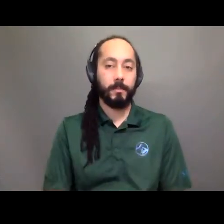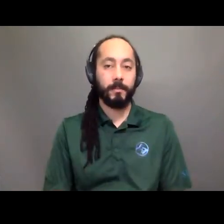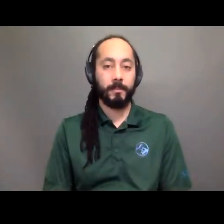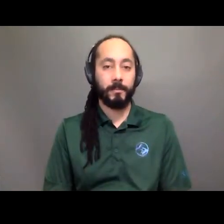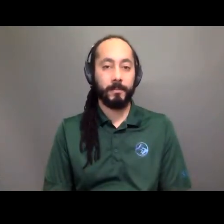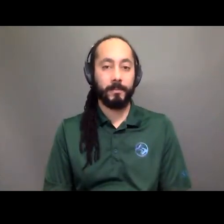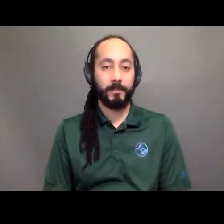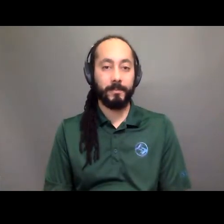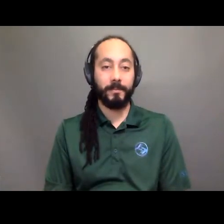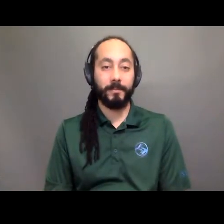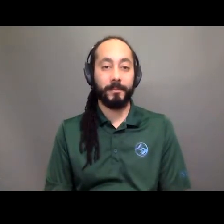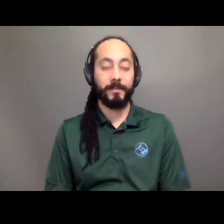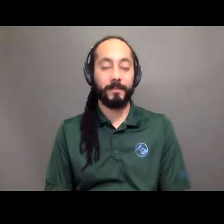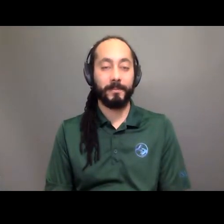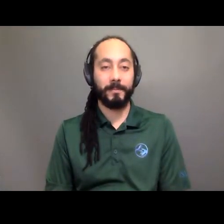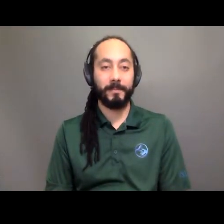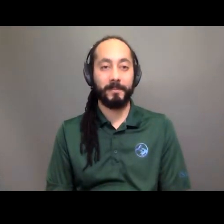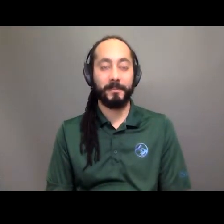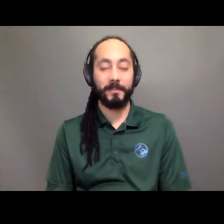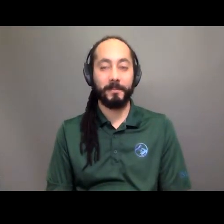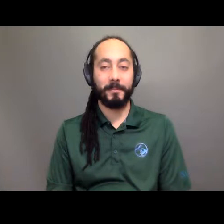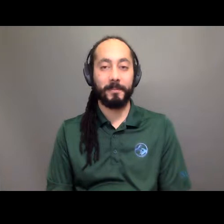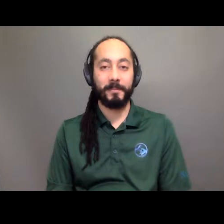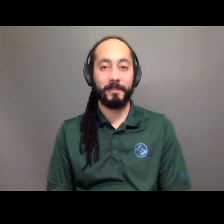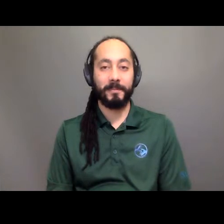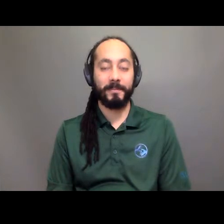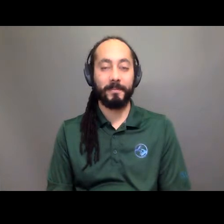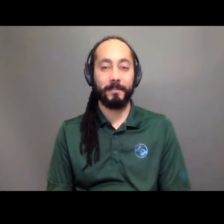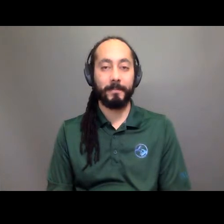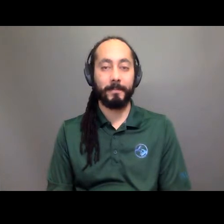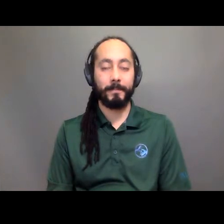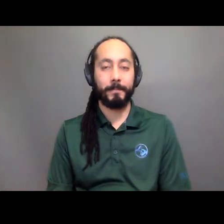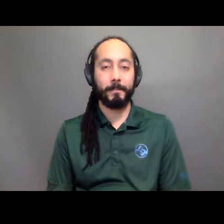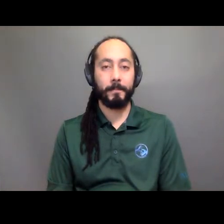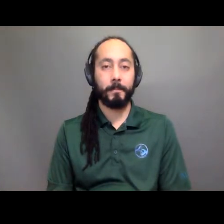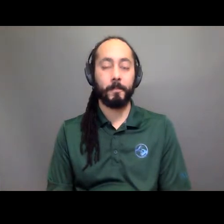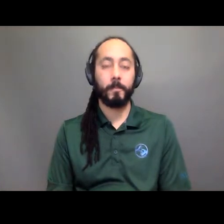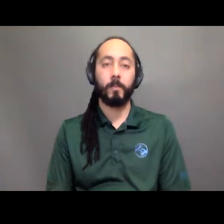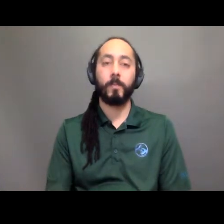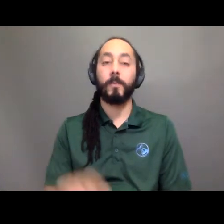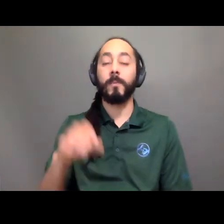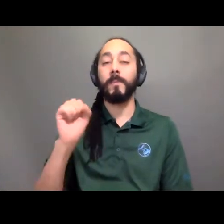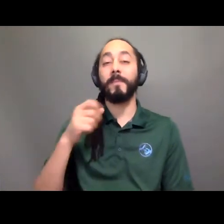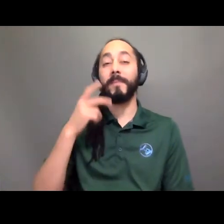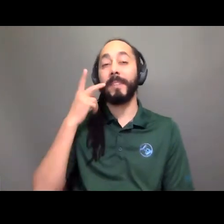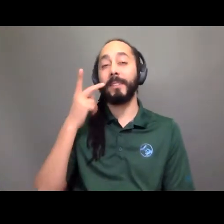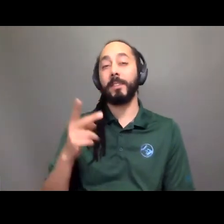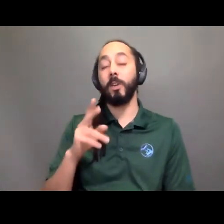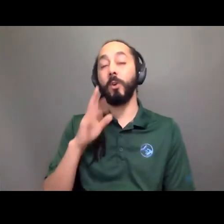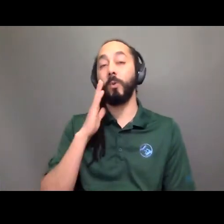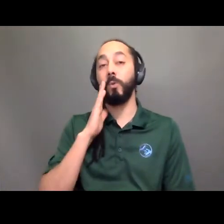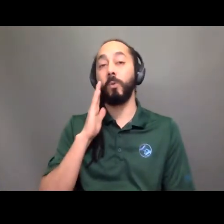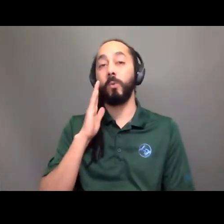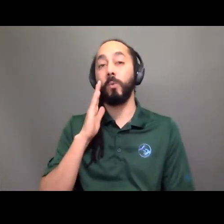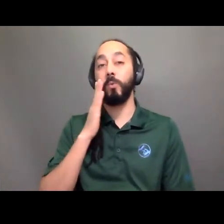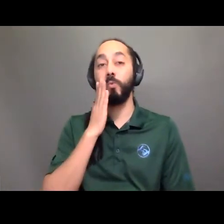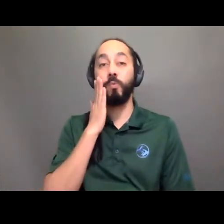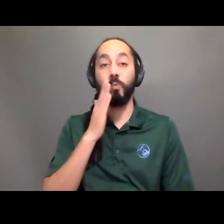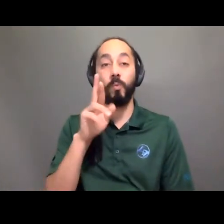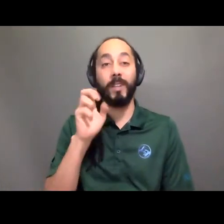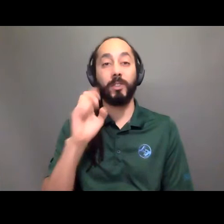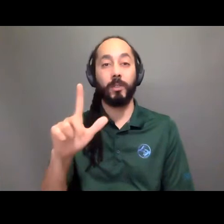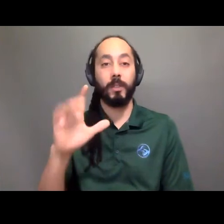We can see across the terrain of racial capitalism how carceral